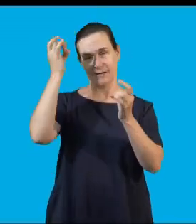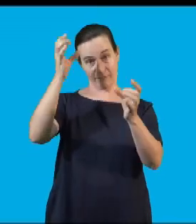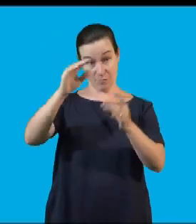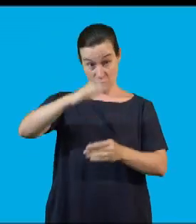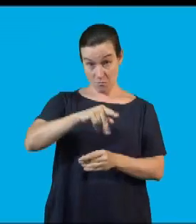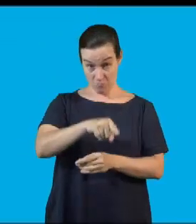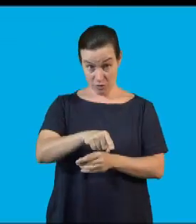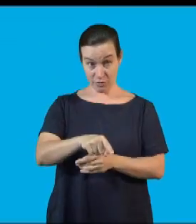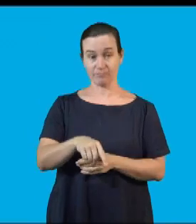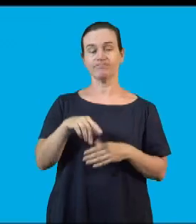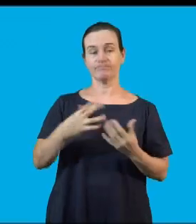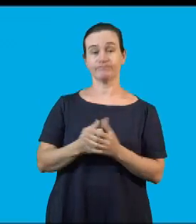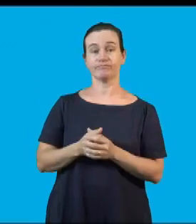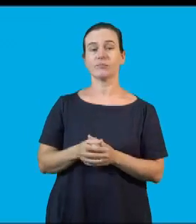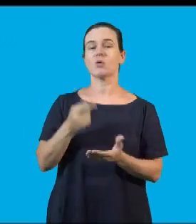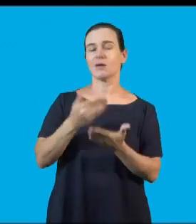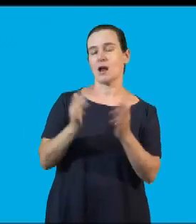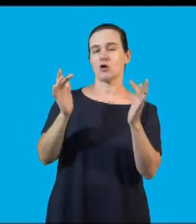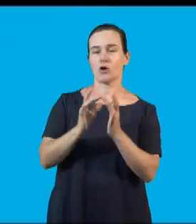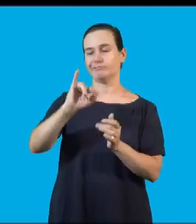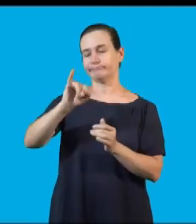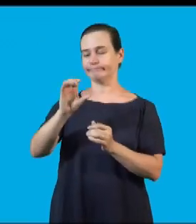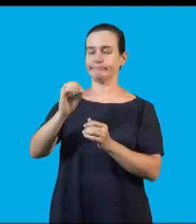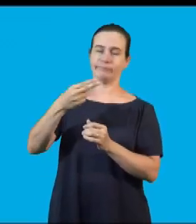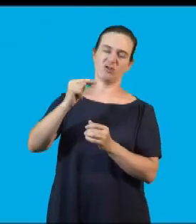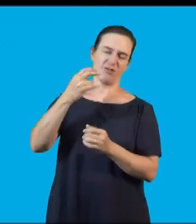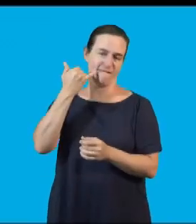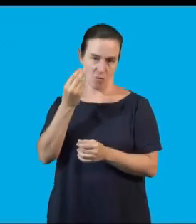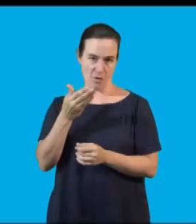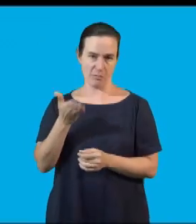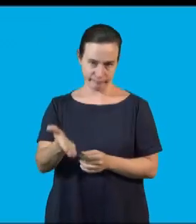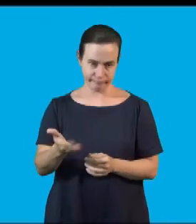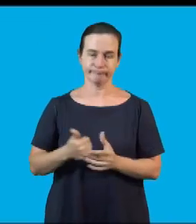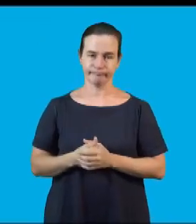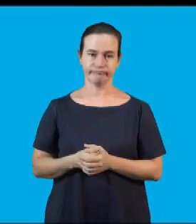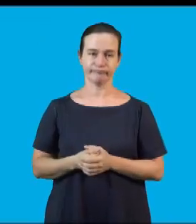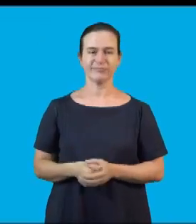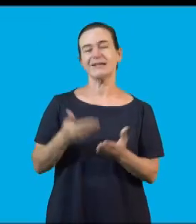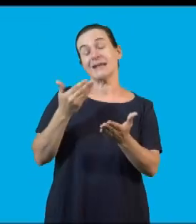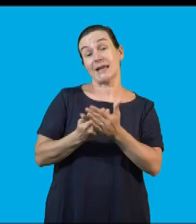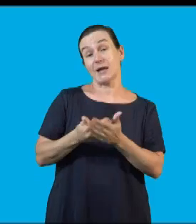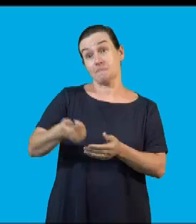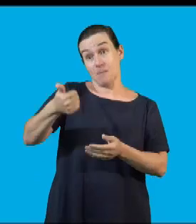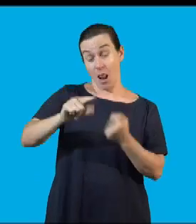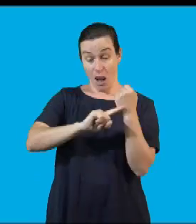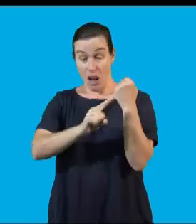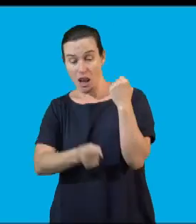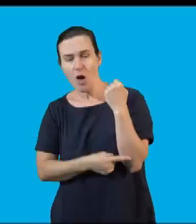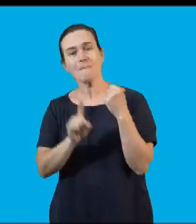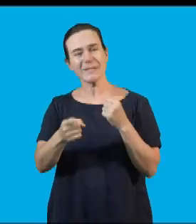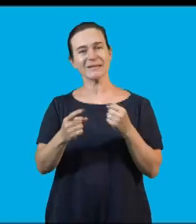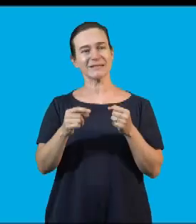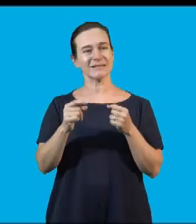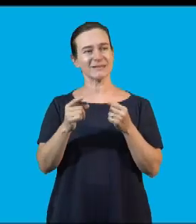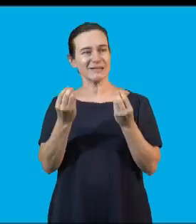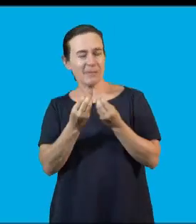information. For more information or to sign up, contact John and a telephone number. End your poster with